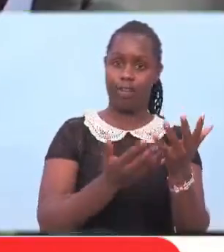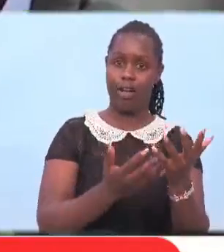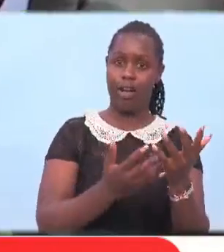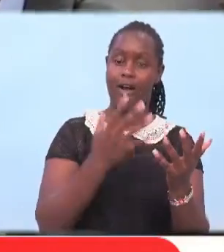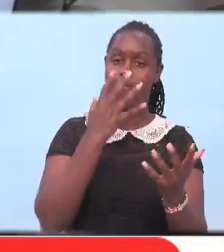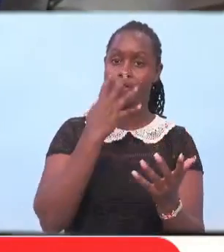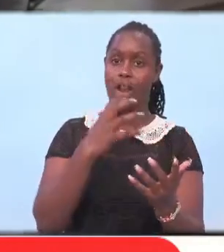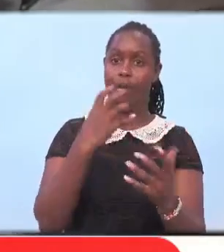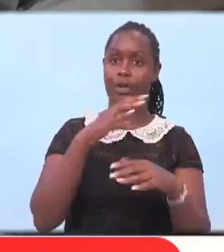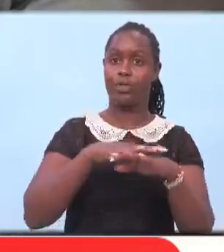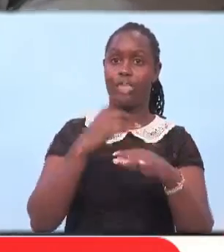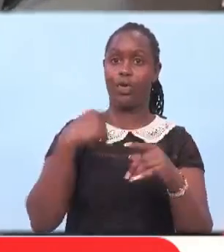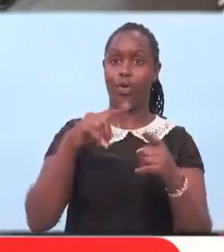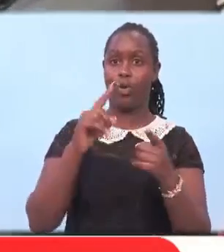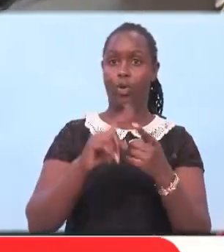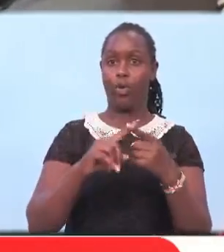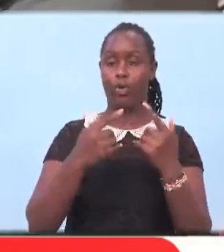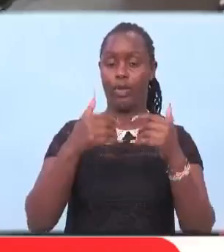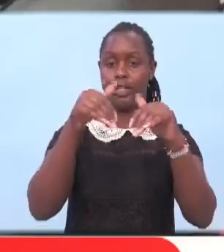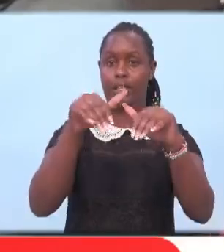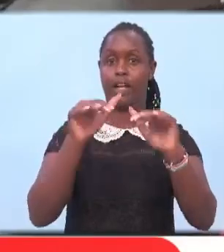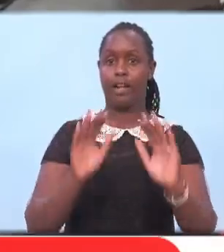graves.